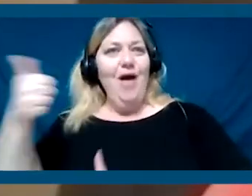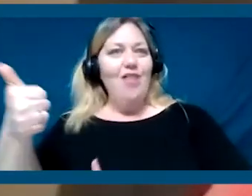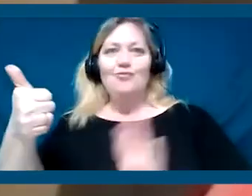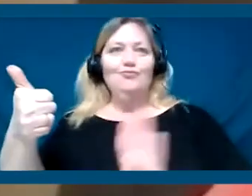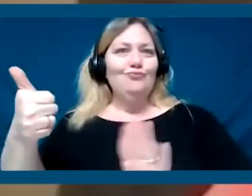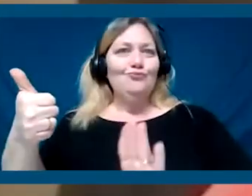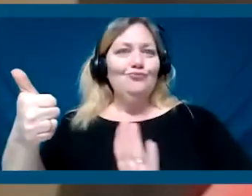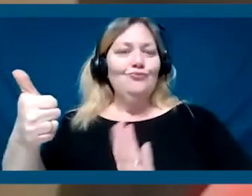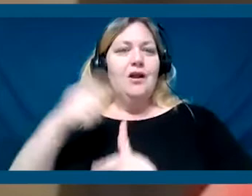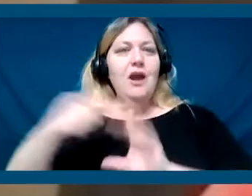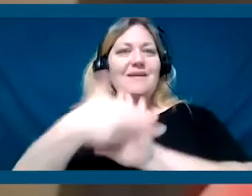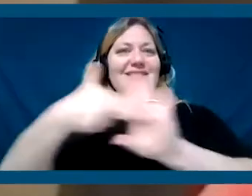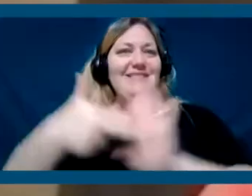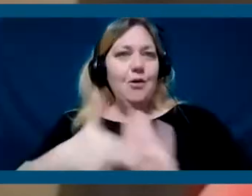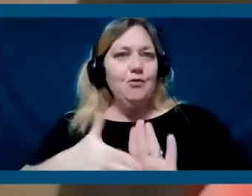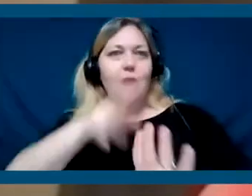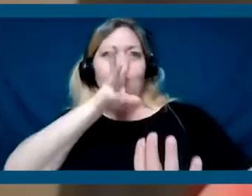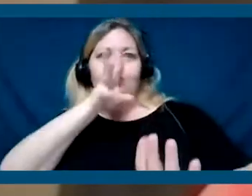not to be stereotyped, not to be